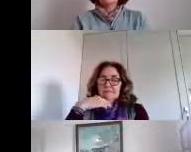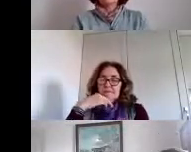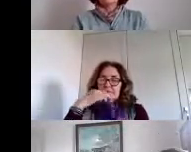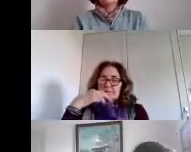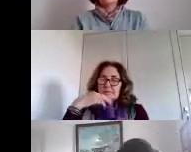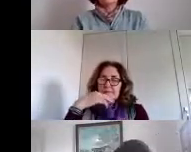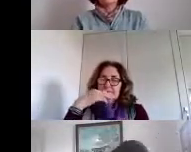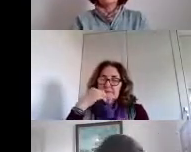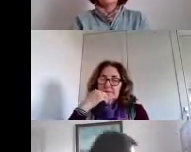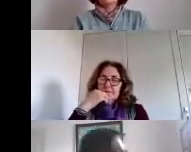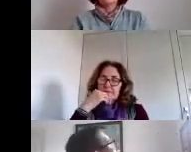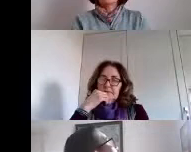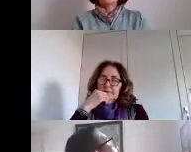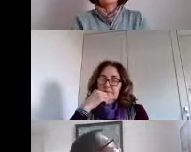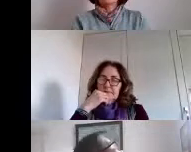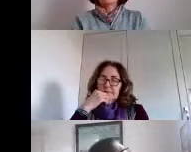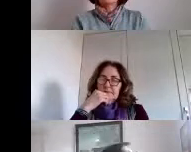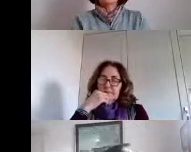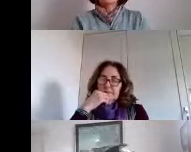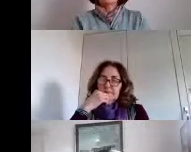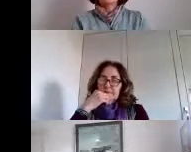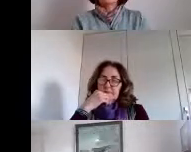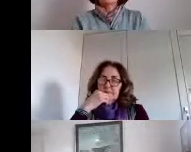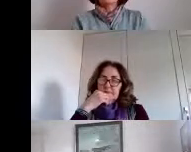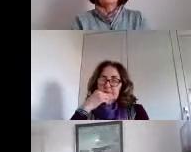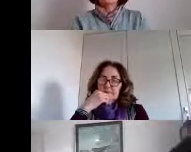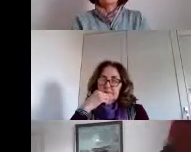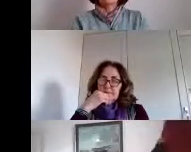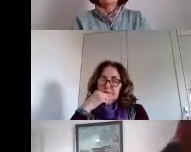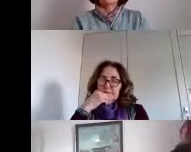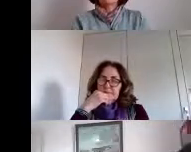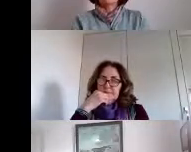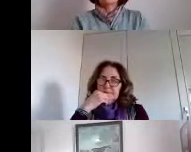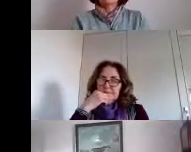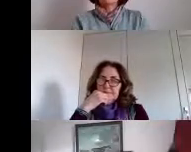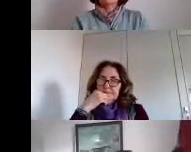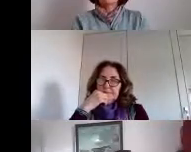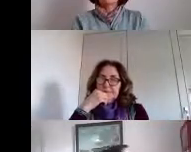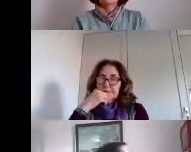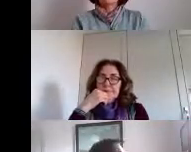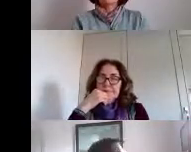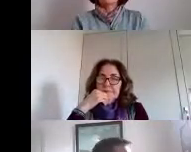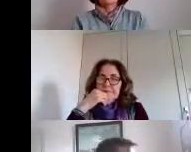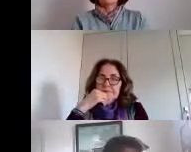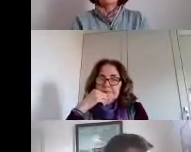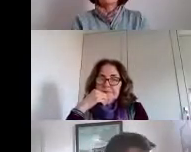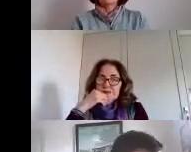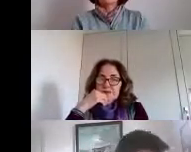system, and thereafter we will start to use the reporting element of the system.